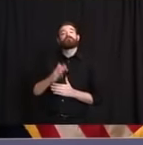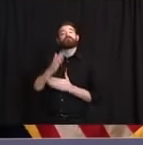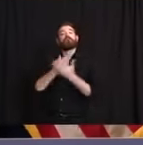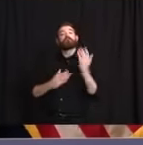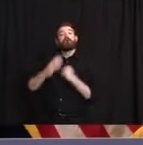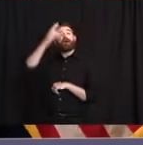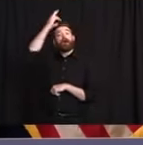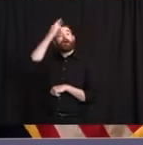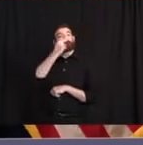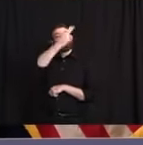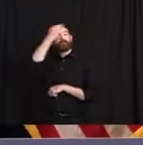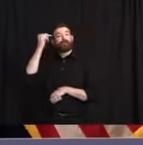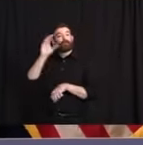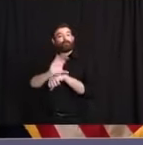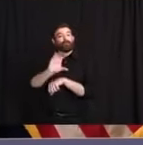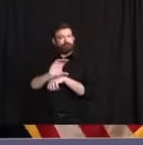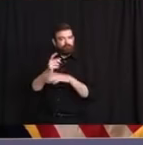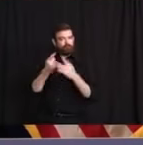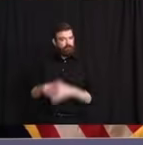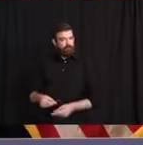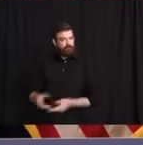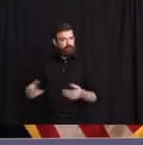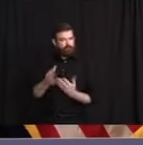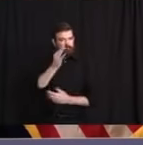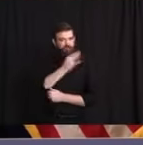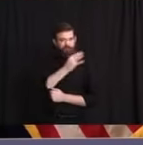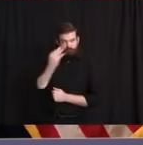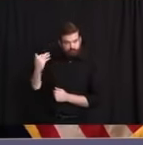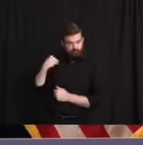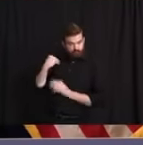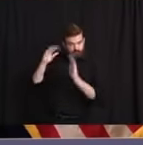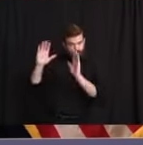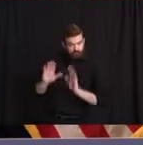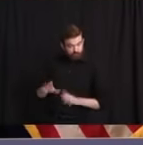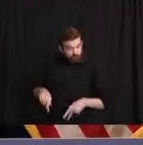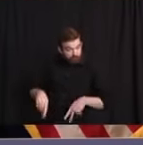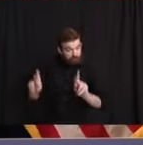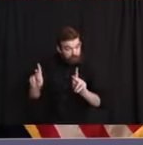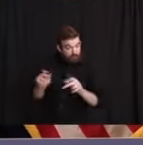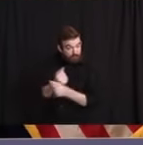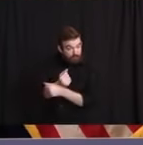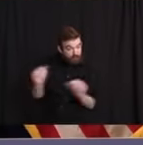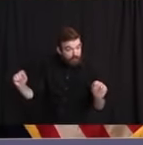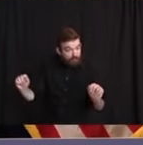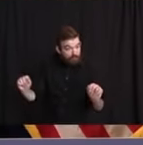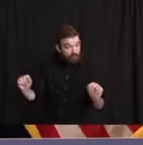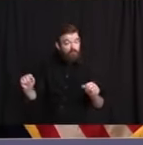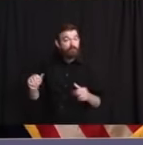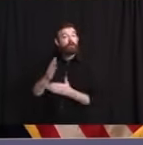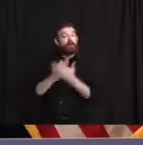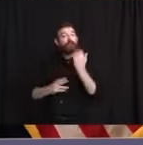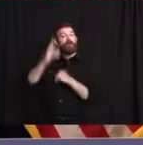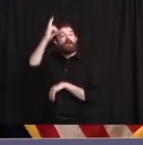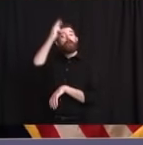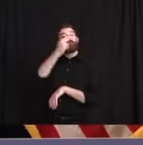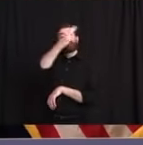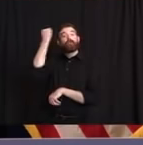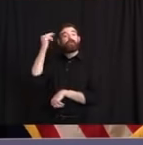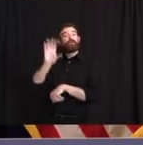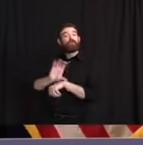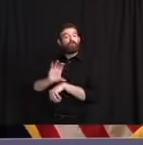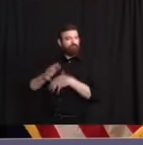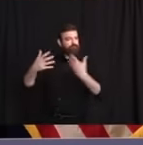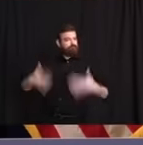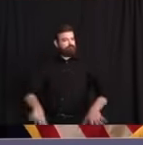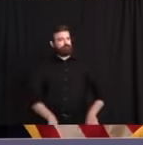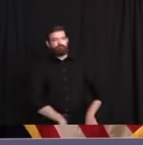this past Sunday. Is that permitted or is that safe? Some Catholic churches have already reopened and announced indoor services with more than 10 people